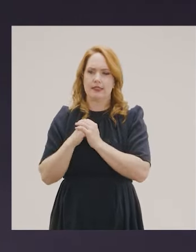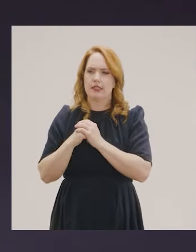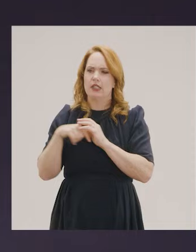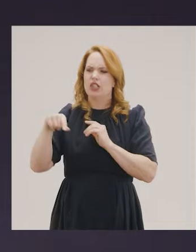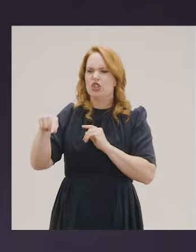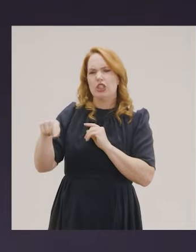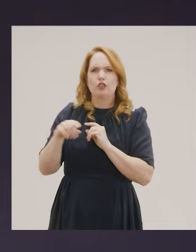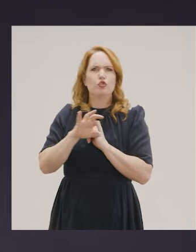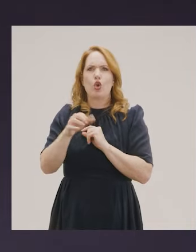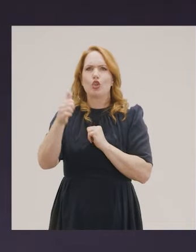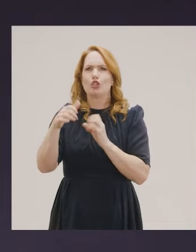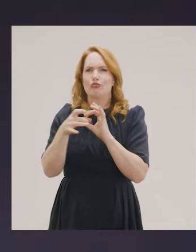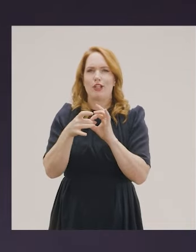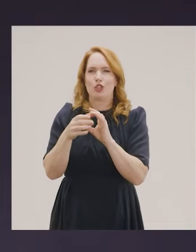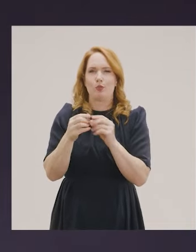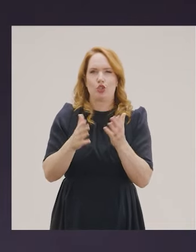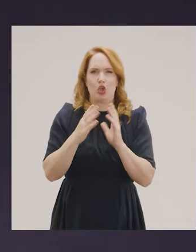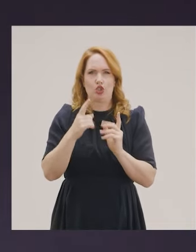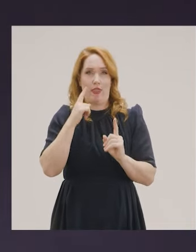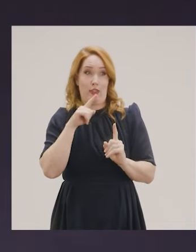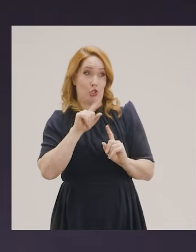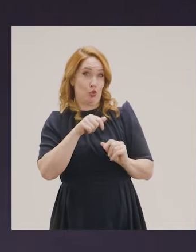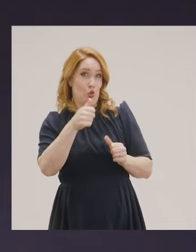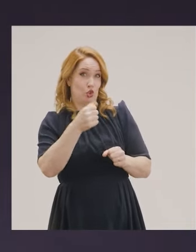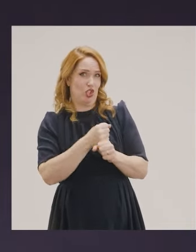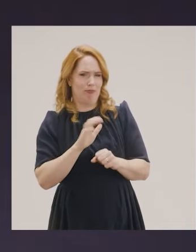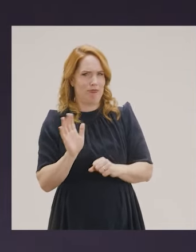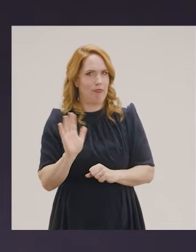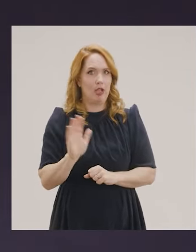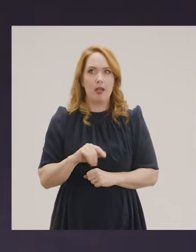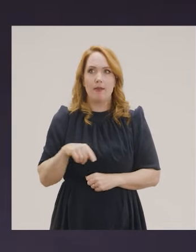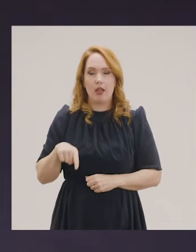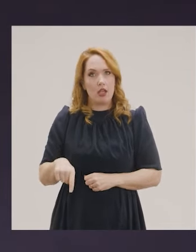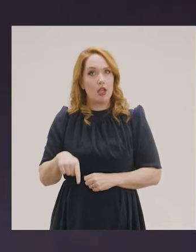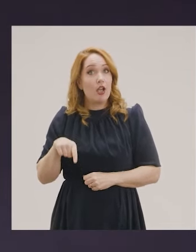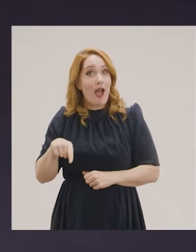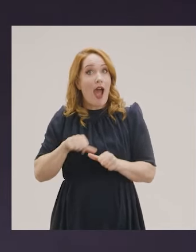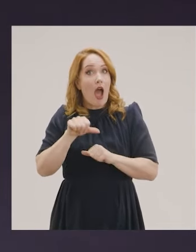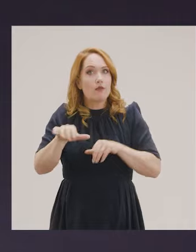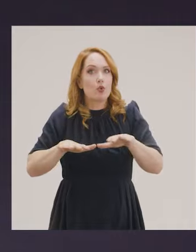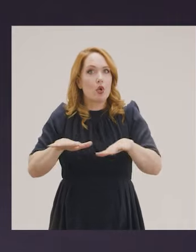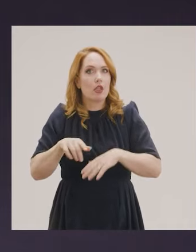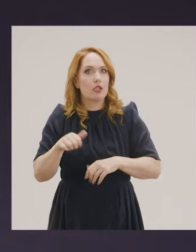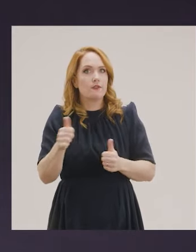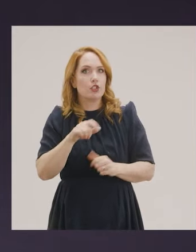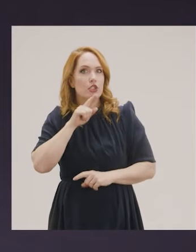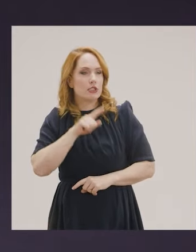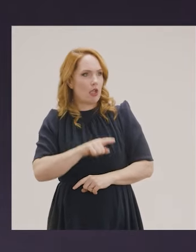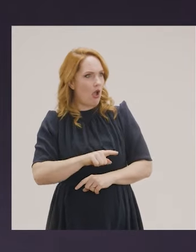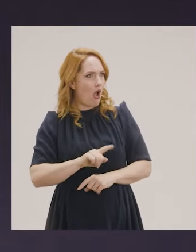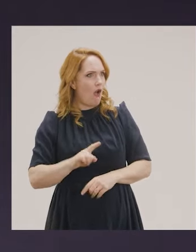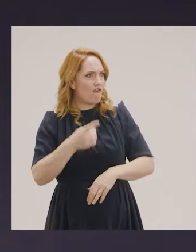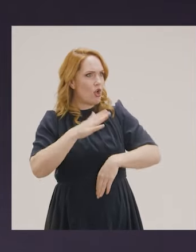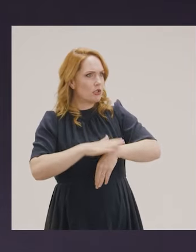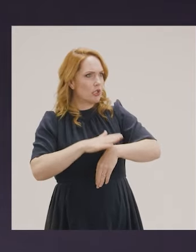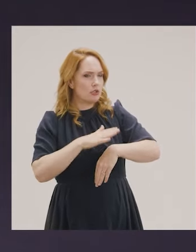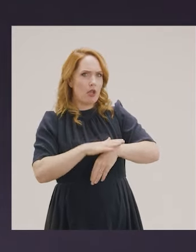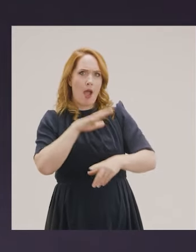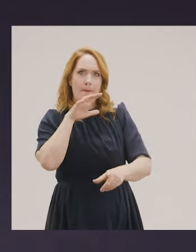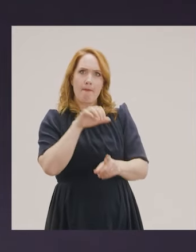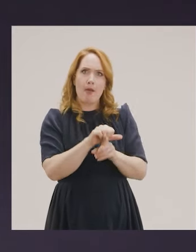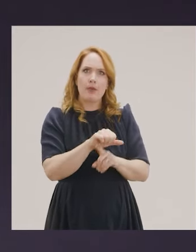particularly favourably on churches, but she said to me, "This is the first time I've seen a church doing what I think